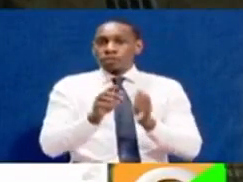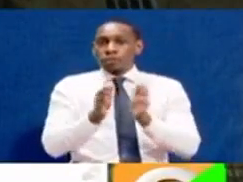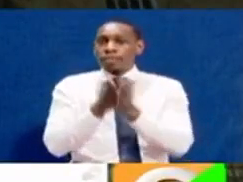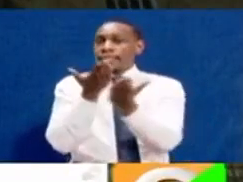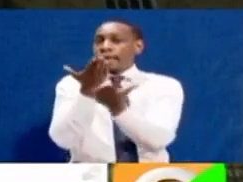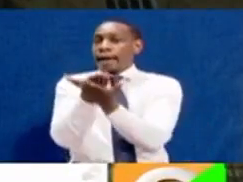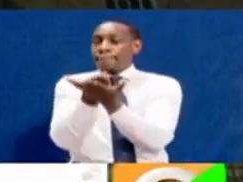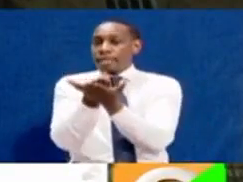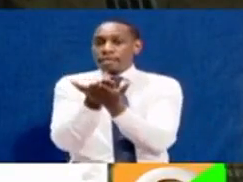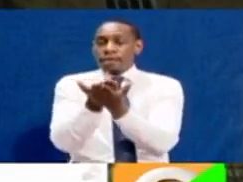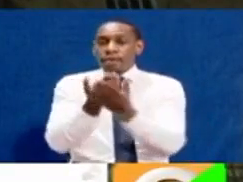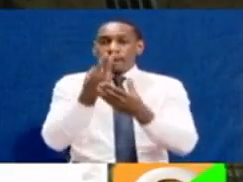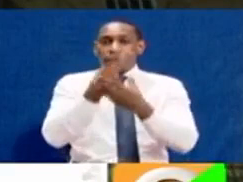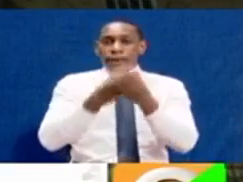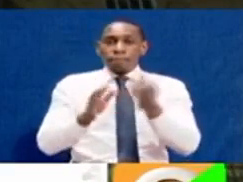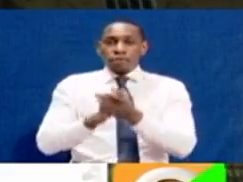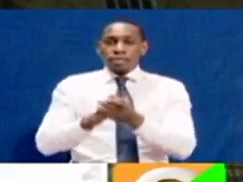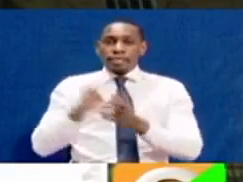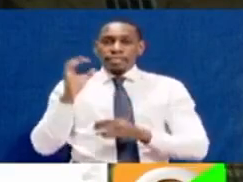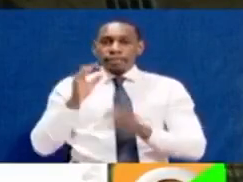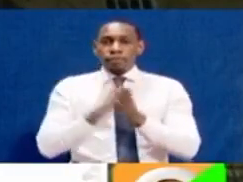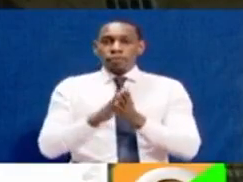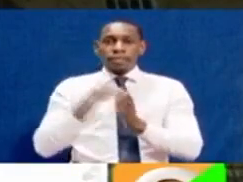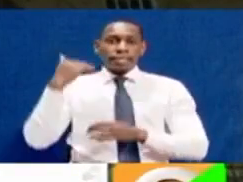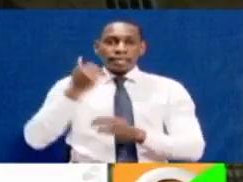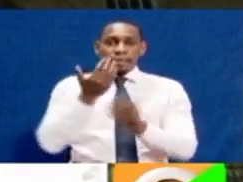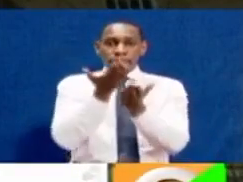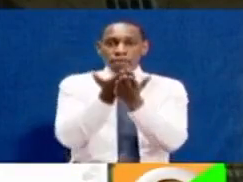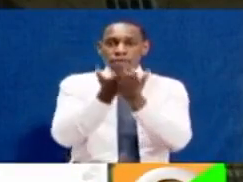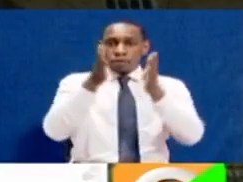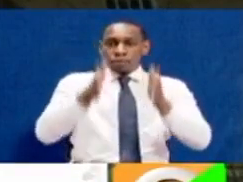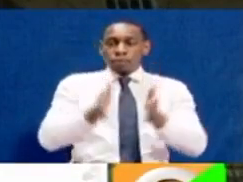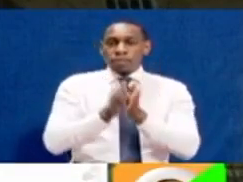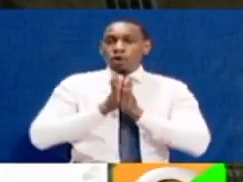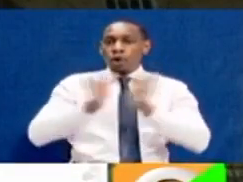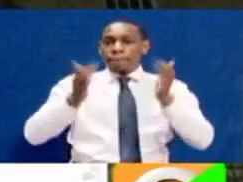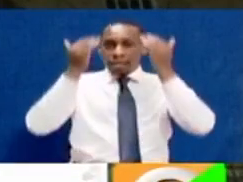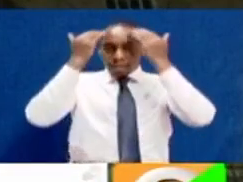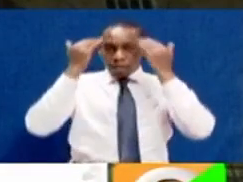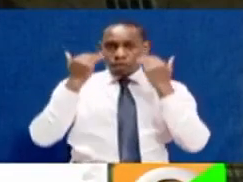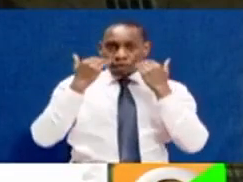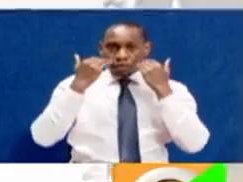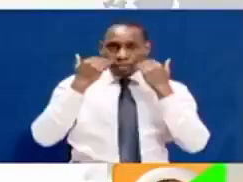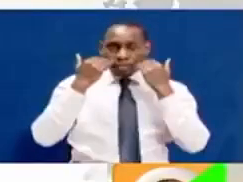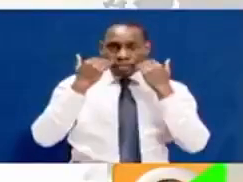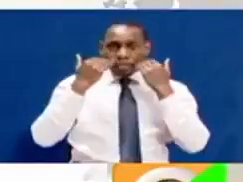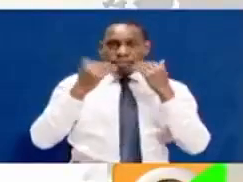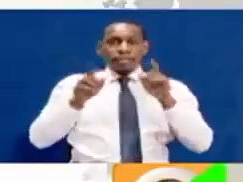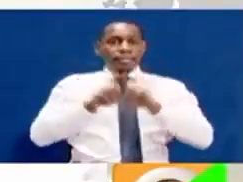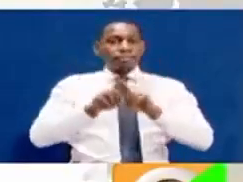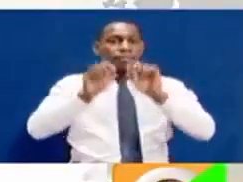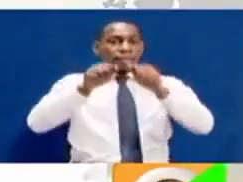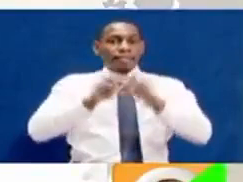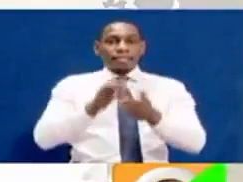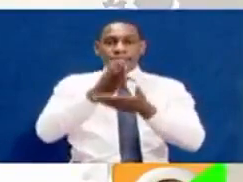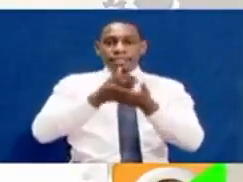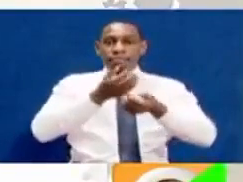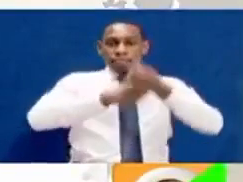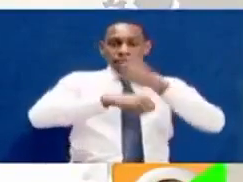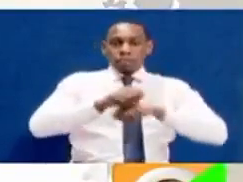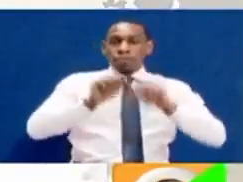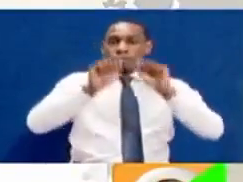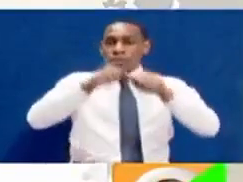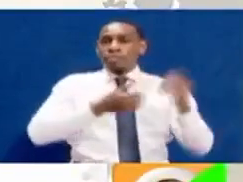appeals, both civil and criminal applicants, and where open court operations are not possible as well. Those are some of the measures you can